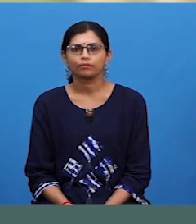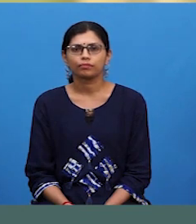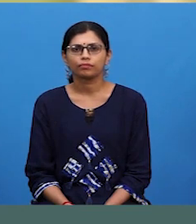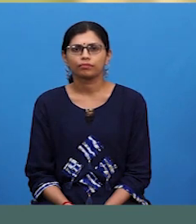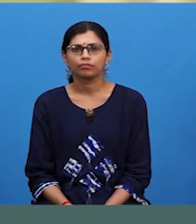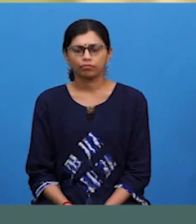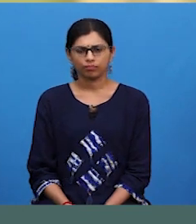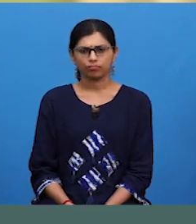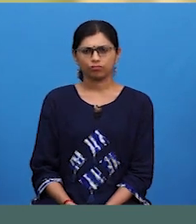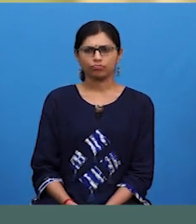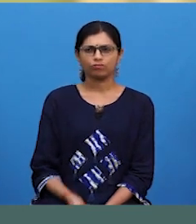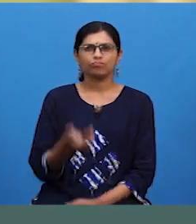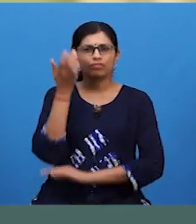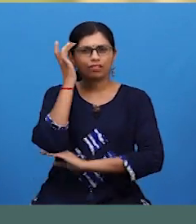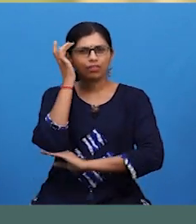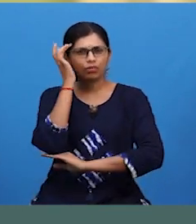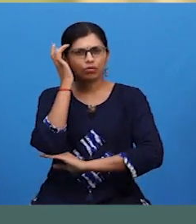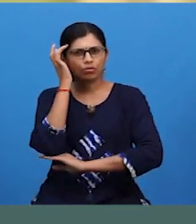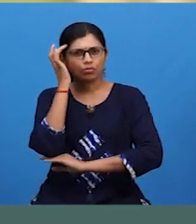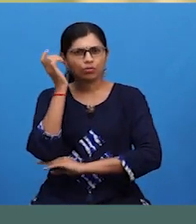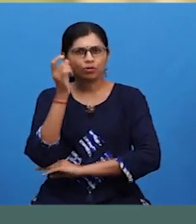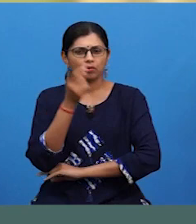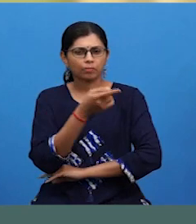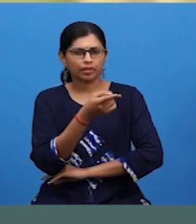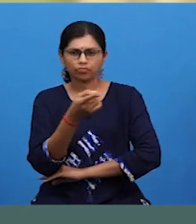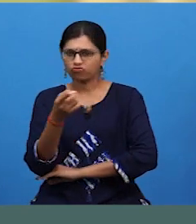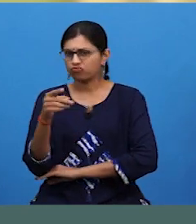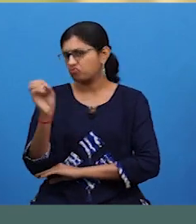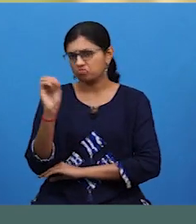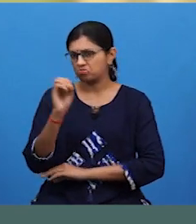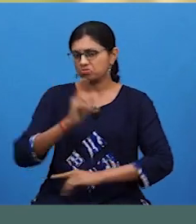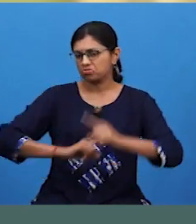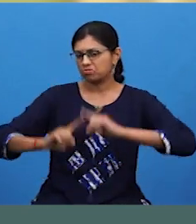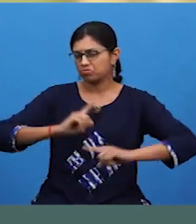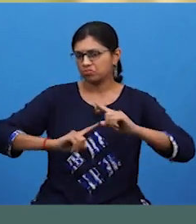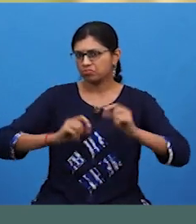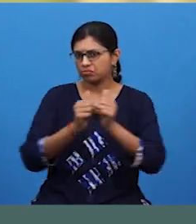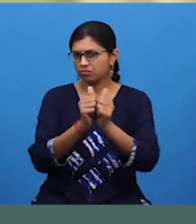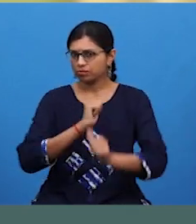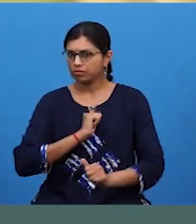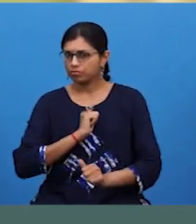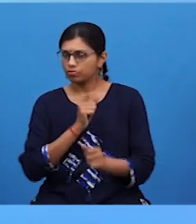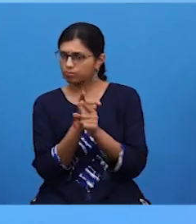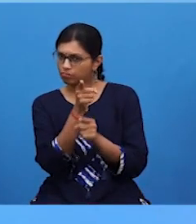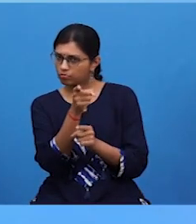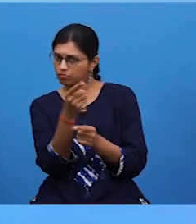I am not sure why, but I can't quite hear you. Shall we sing it once more?